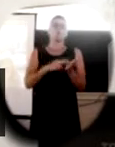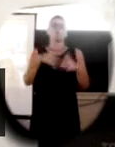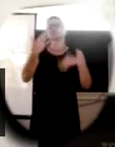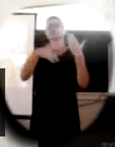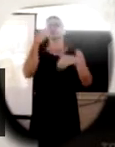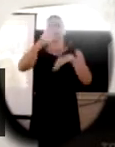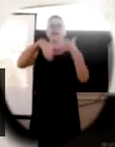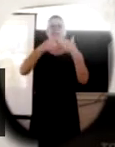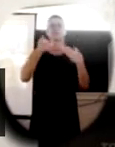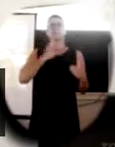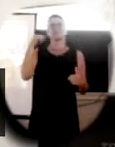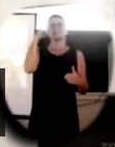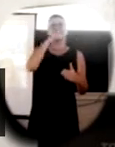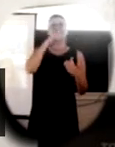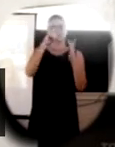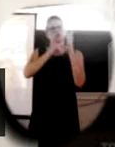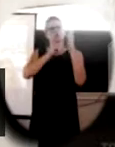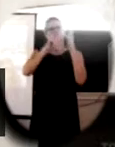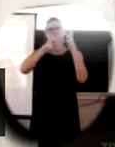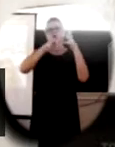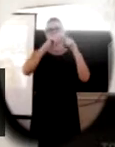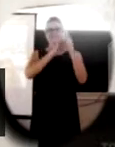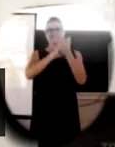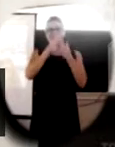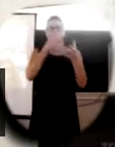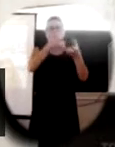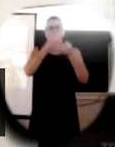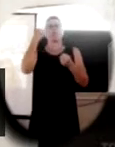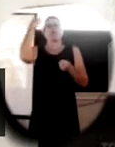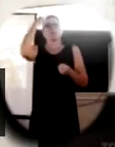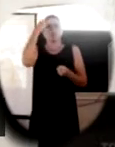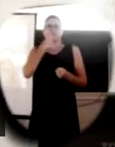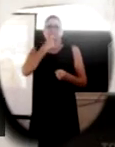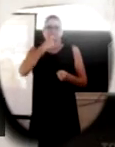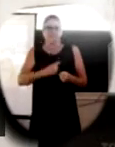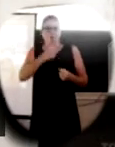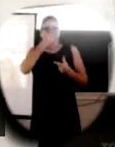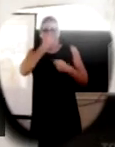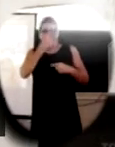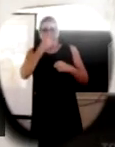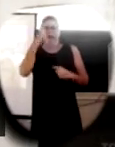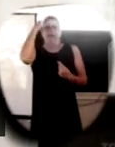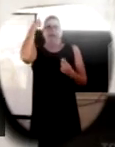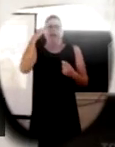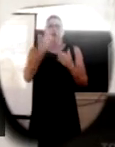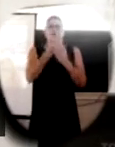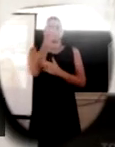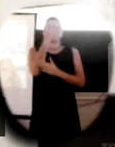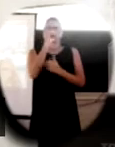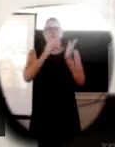my son, contracted what we believed to be a severe cold and headache on the 30th of November